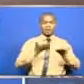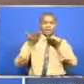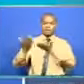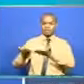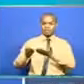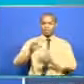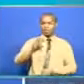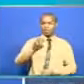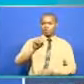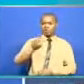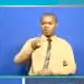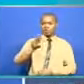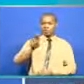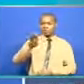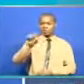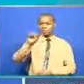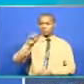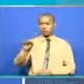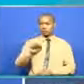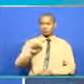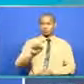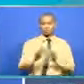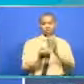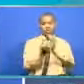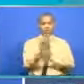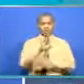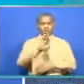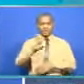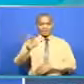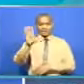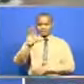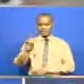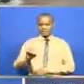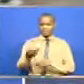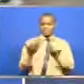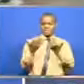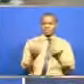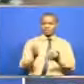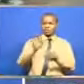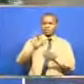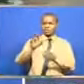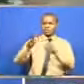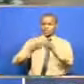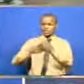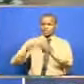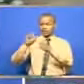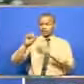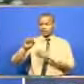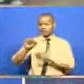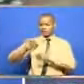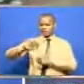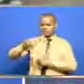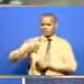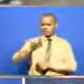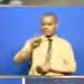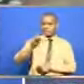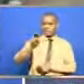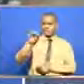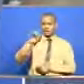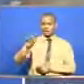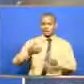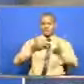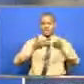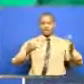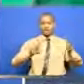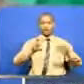production in the 8 months grew by 33% to stand at 375,000 tons against 281,000 tons